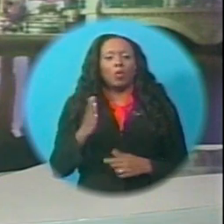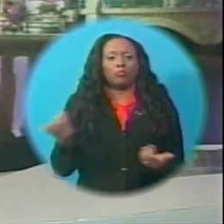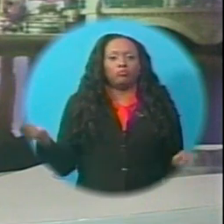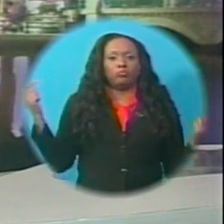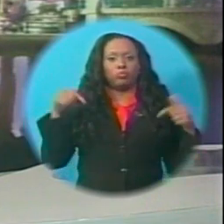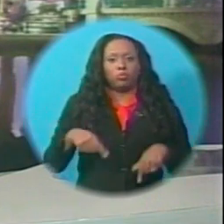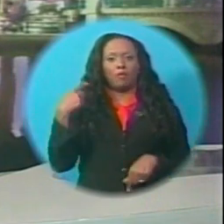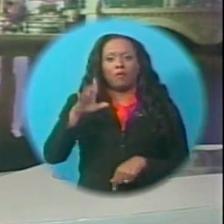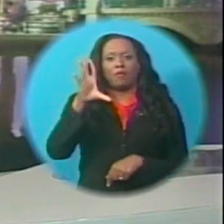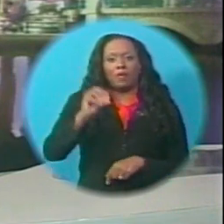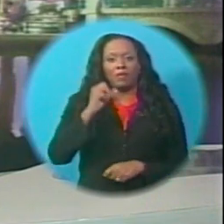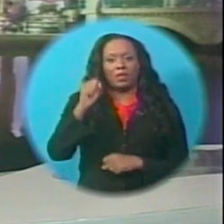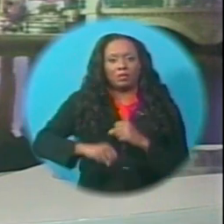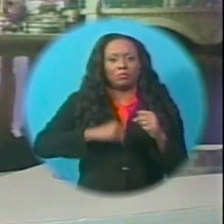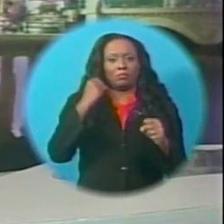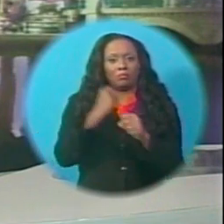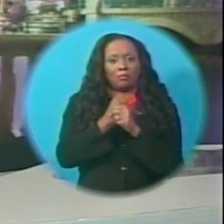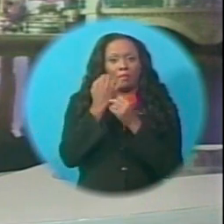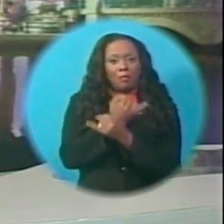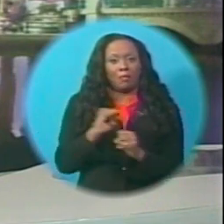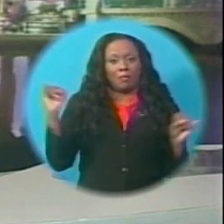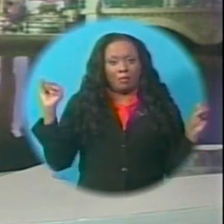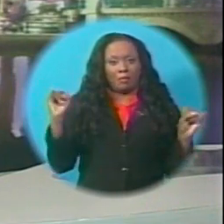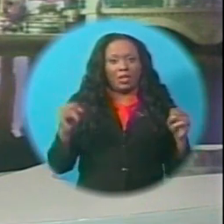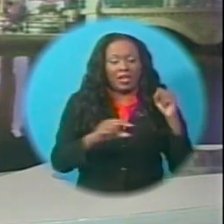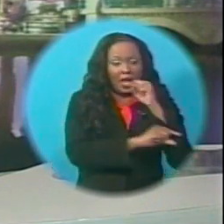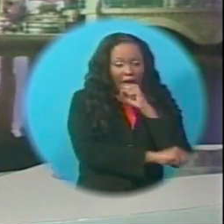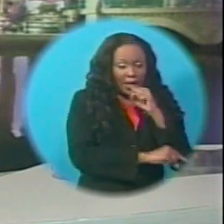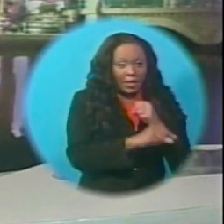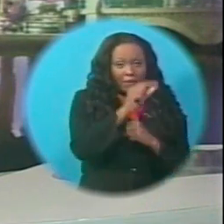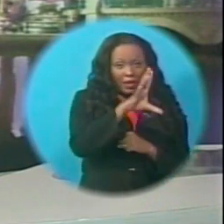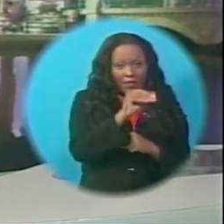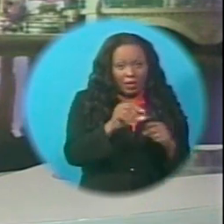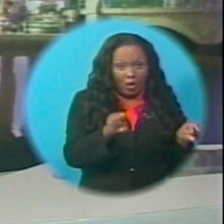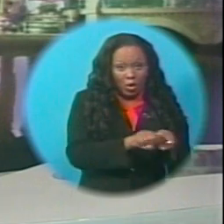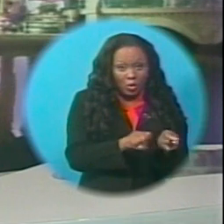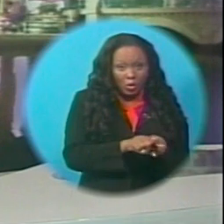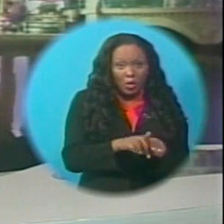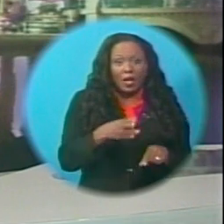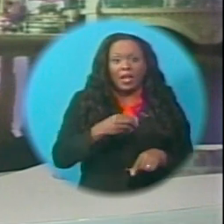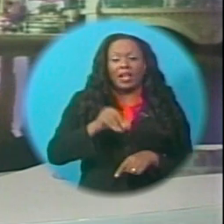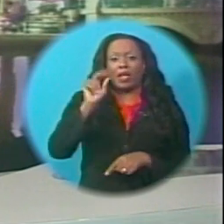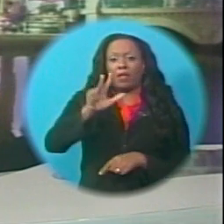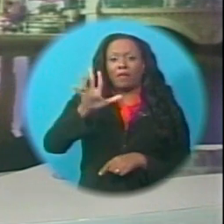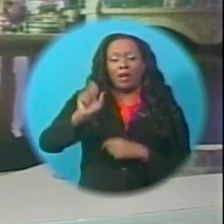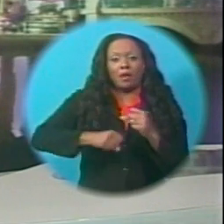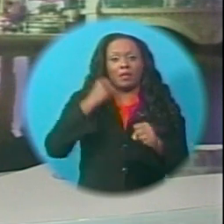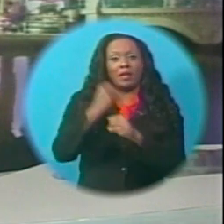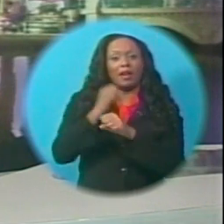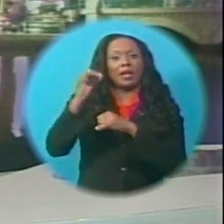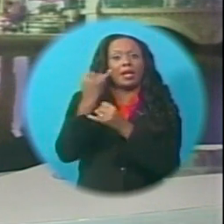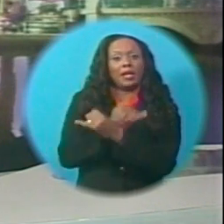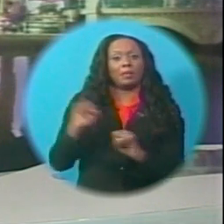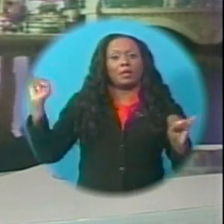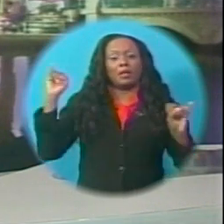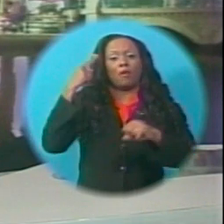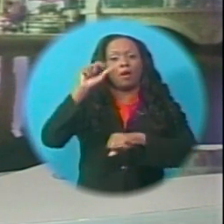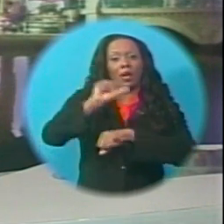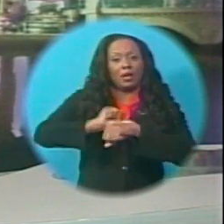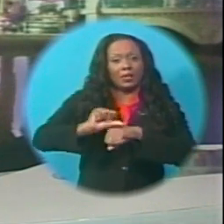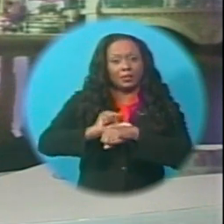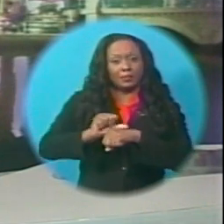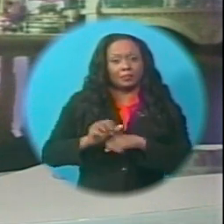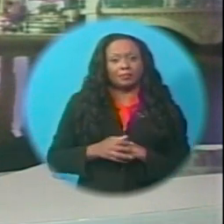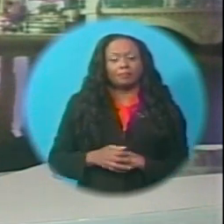the 50th anniversary of independence for Guyana and the 35th anniversary of independence for Antigua and Barbuda. Now,